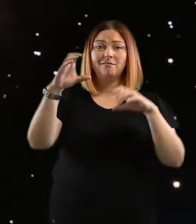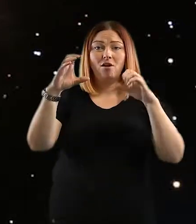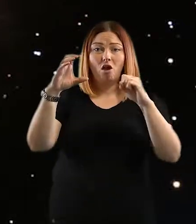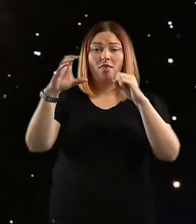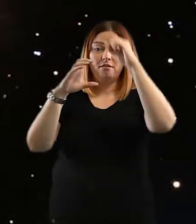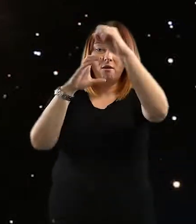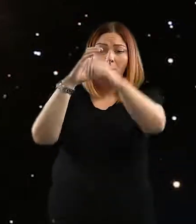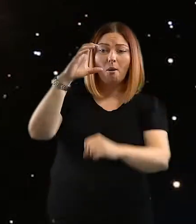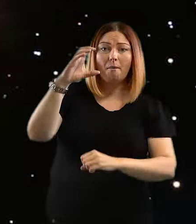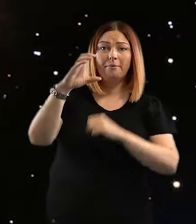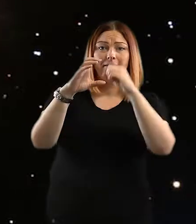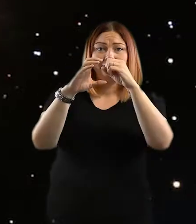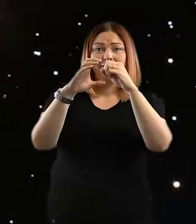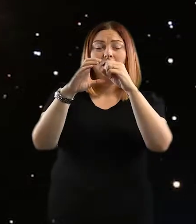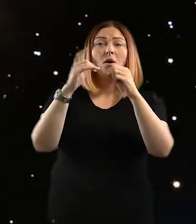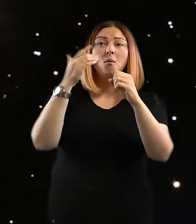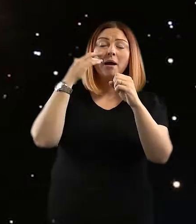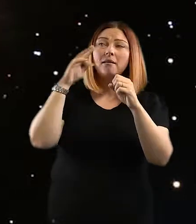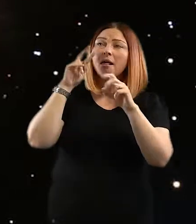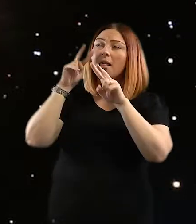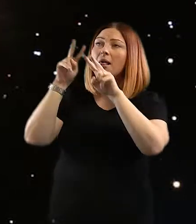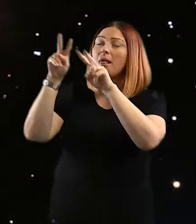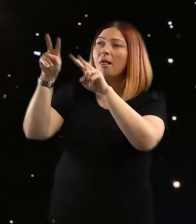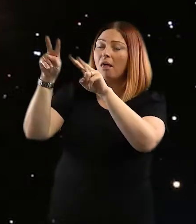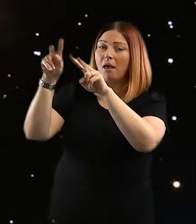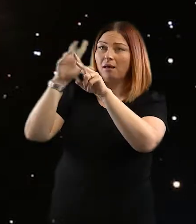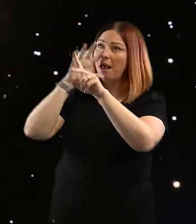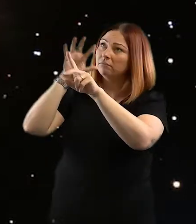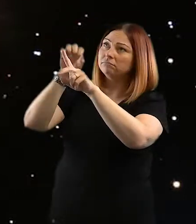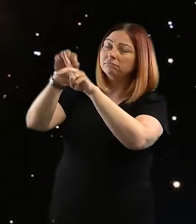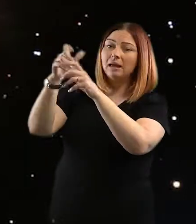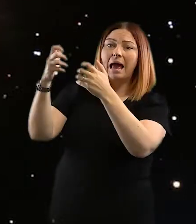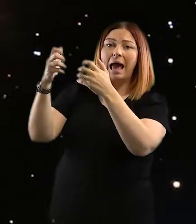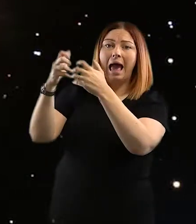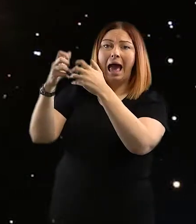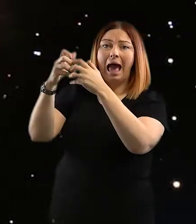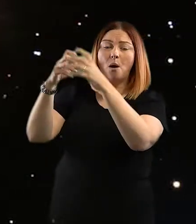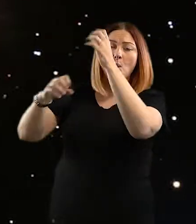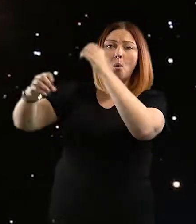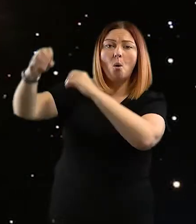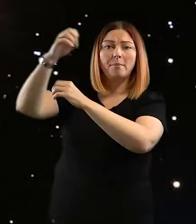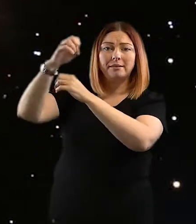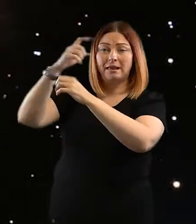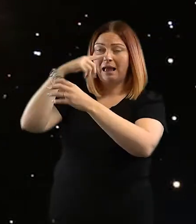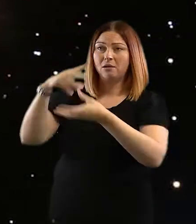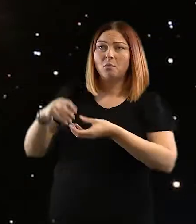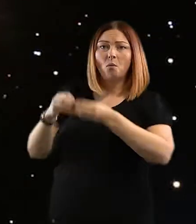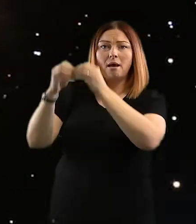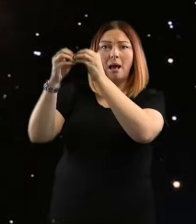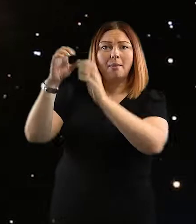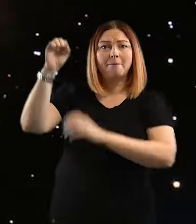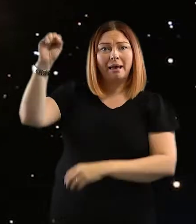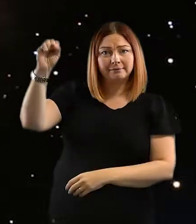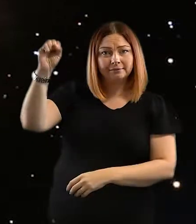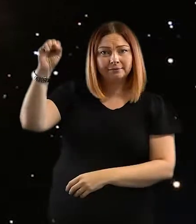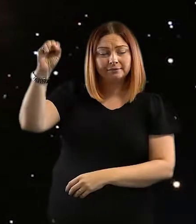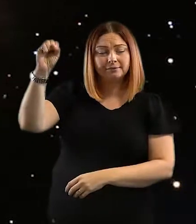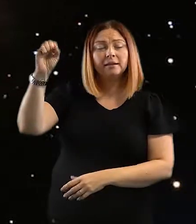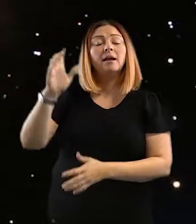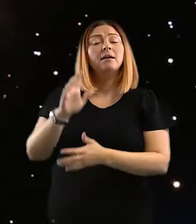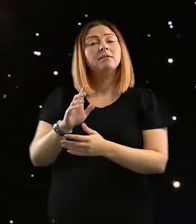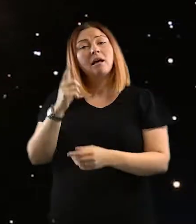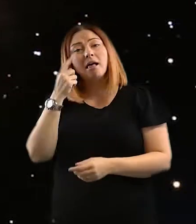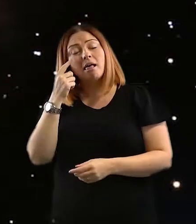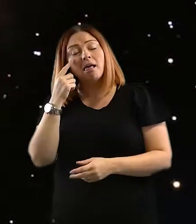look out in the universe, we can look at how things are orbiting, and from that we can work out how much mass there is that it's orbiting around. So by looking at how long it takes